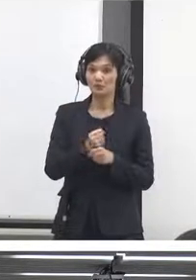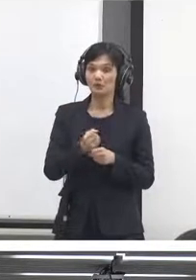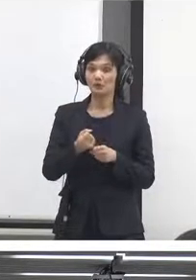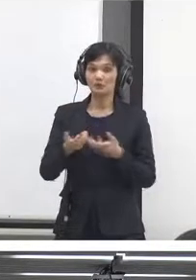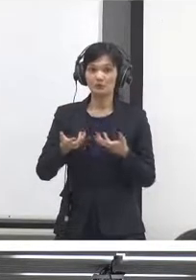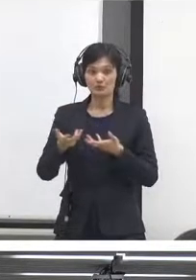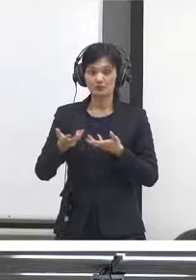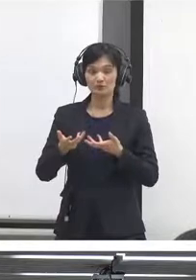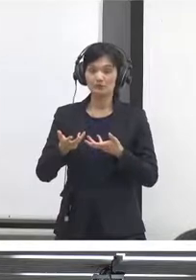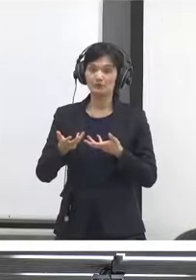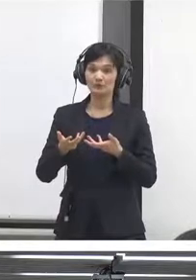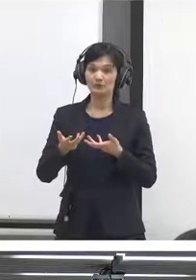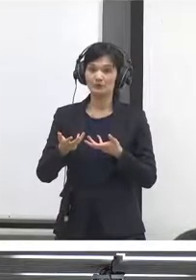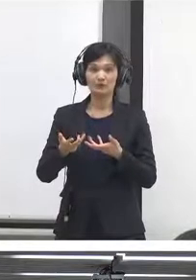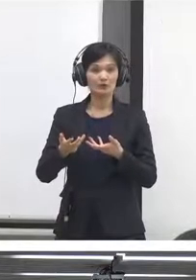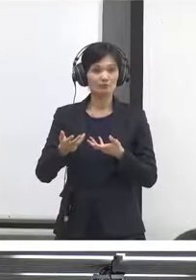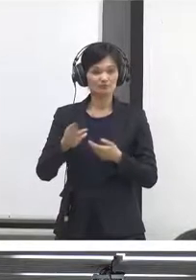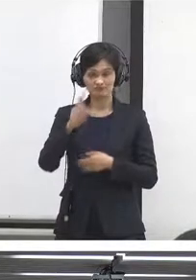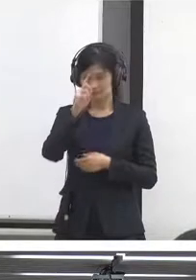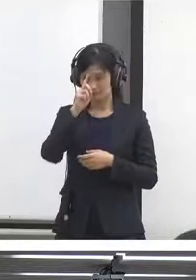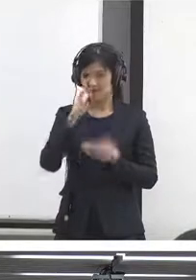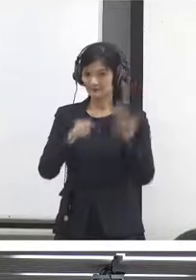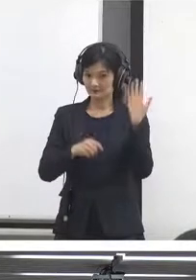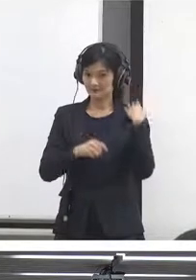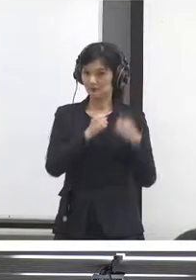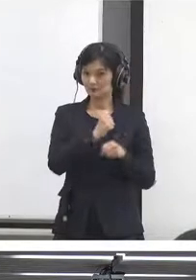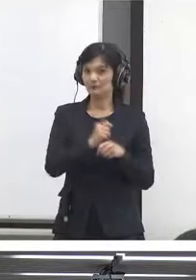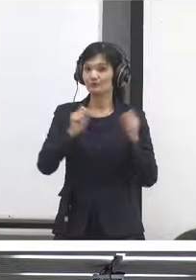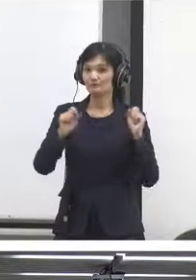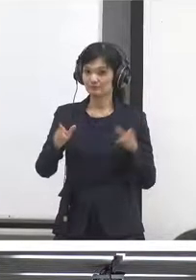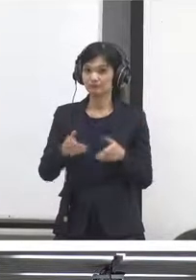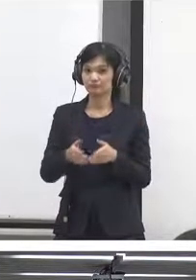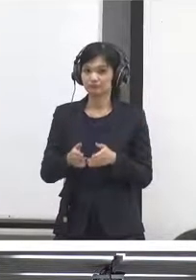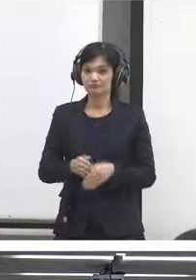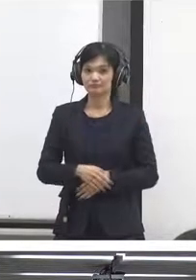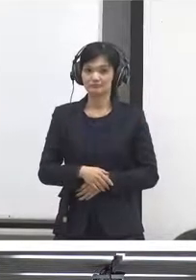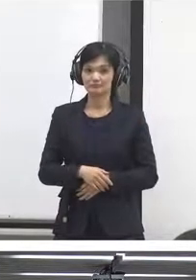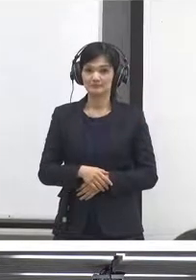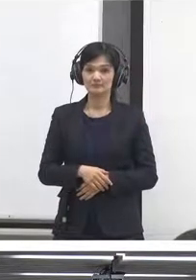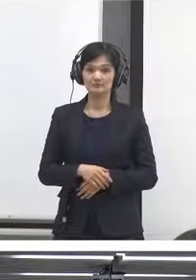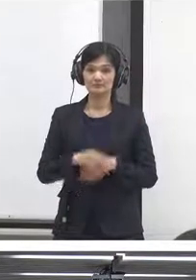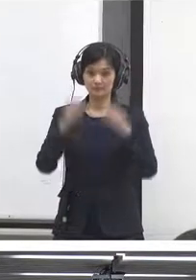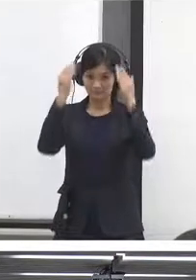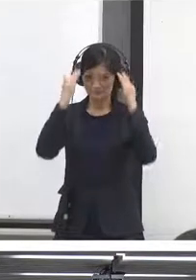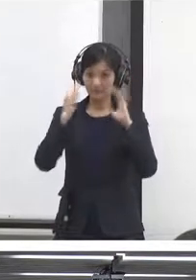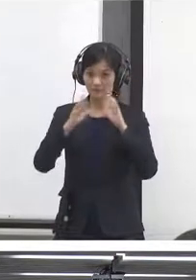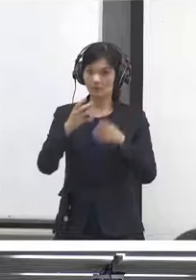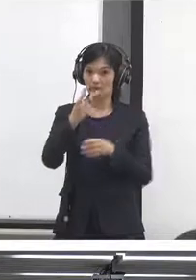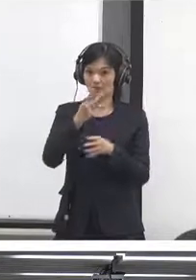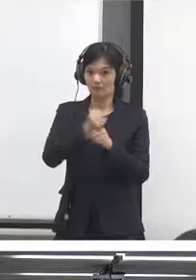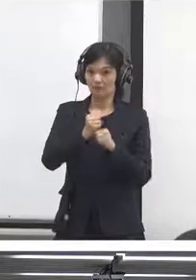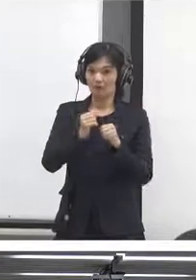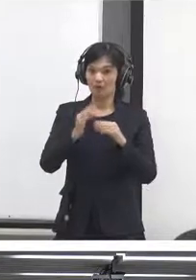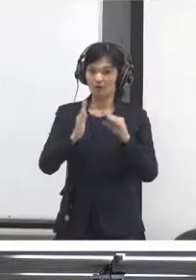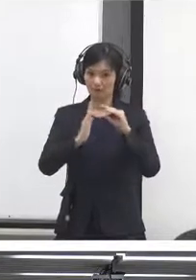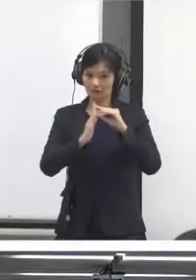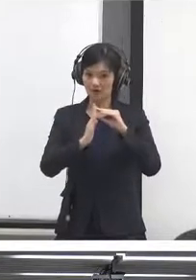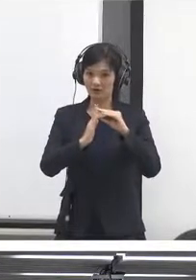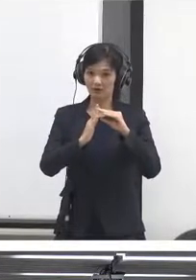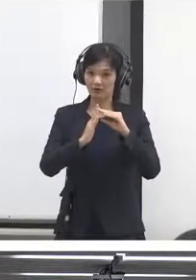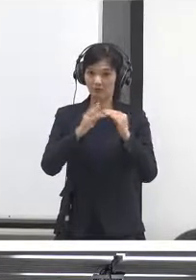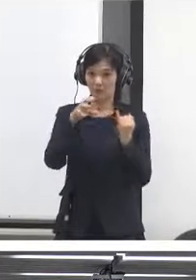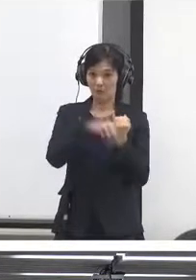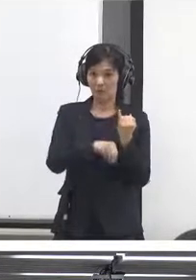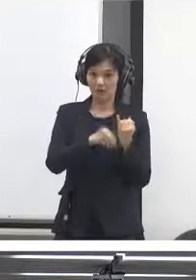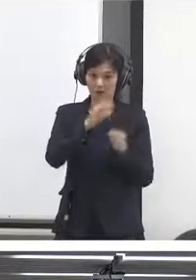then, after the anthrax incident in Korea broke out, similar incidents emerged one after another